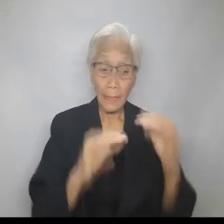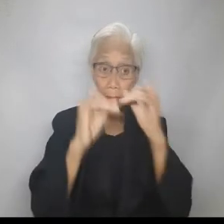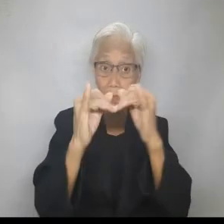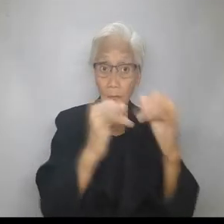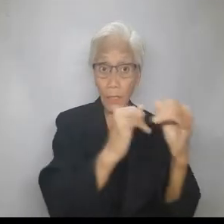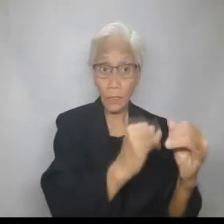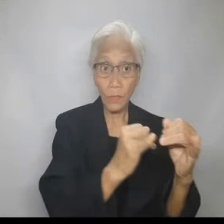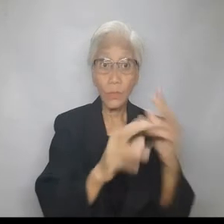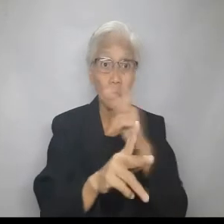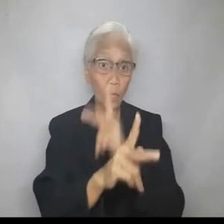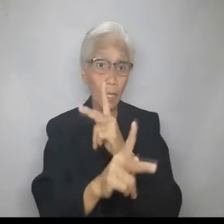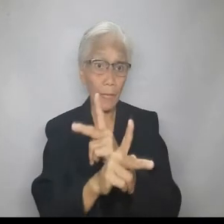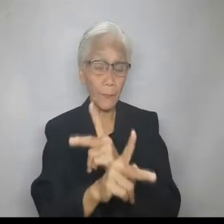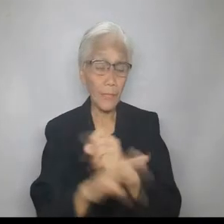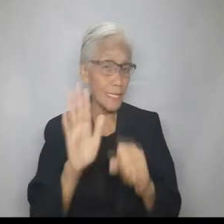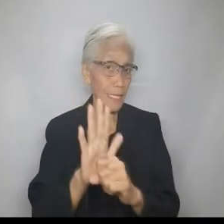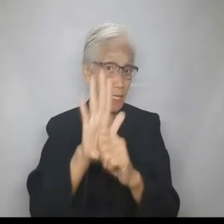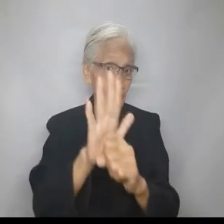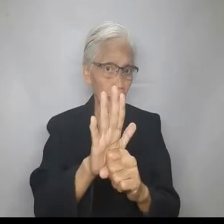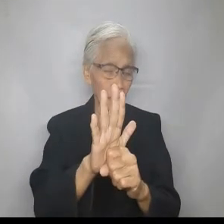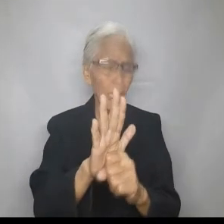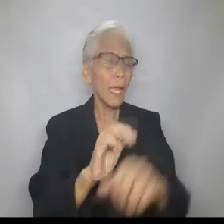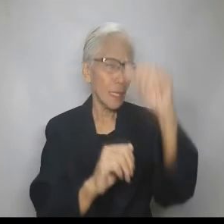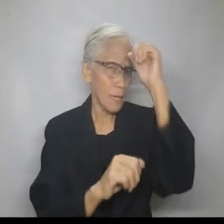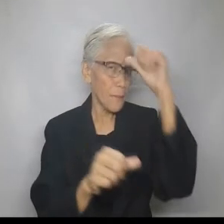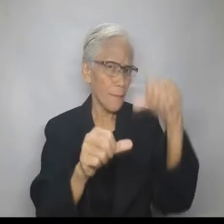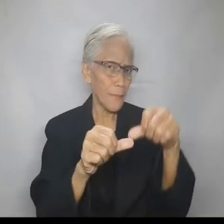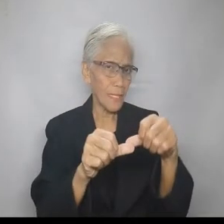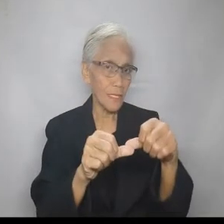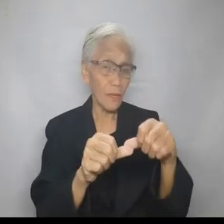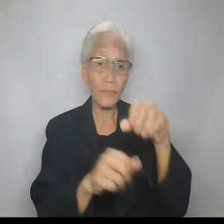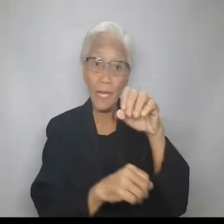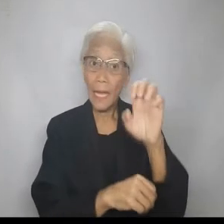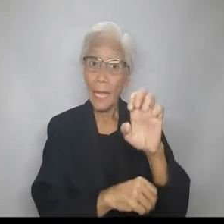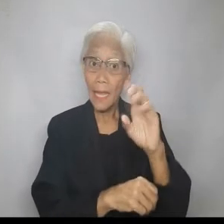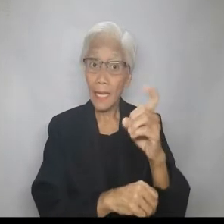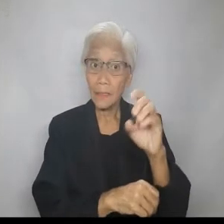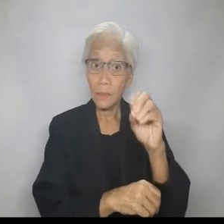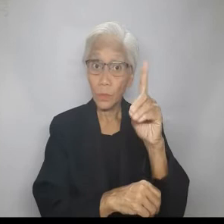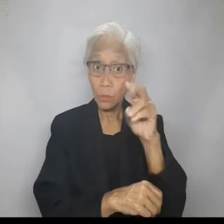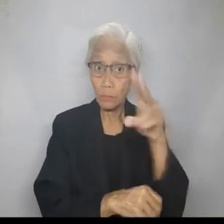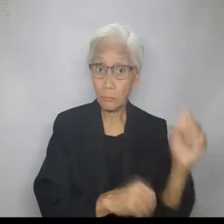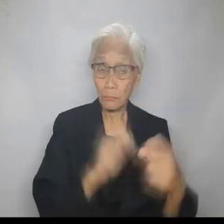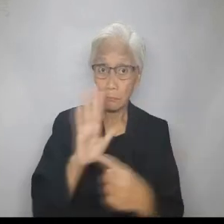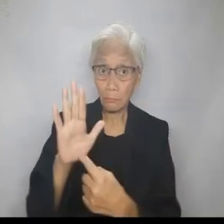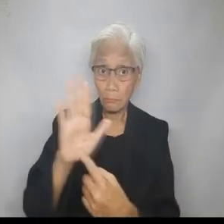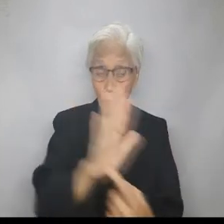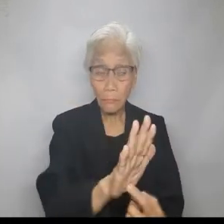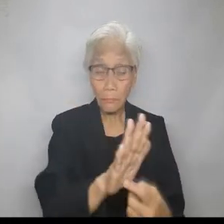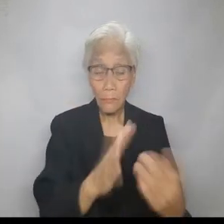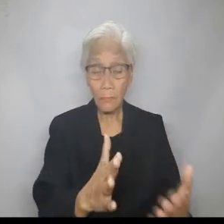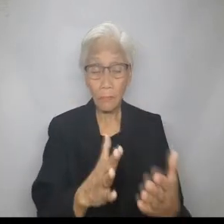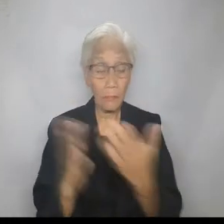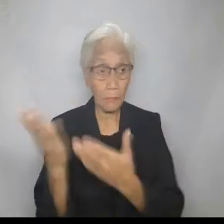Torah's instructions to keep as a sign and remembrance of the Exodus, signifying that God brought